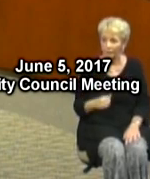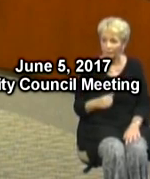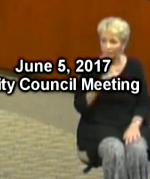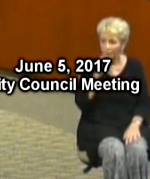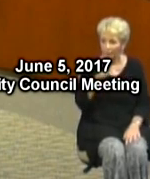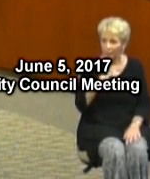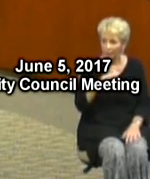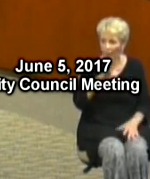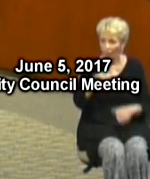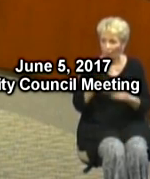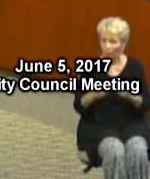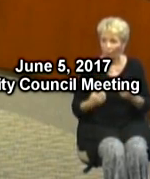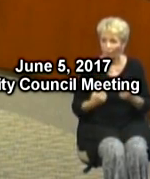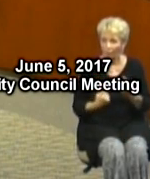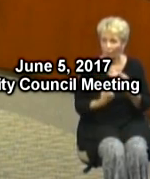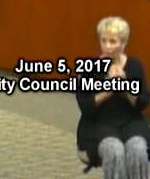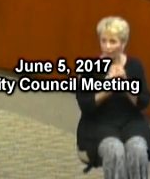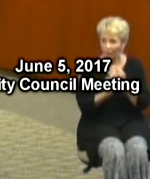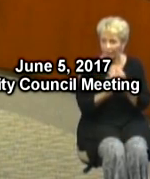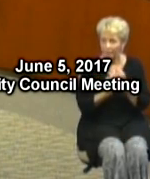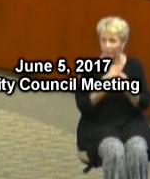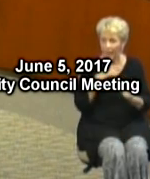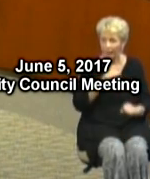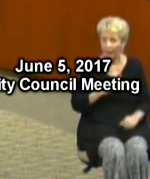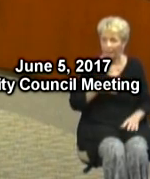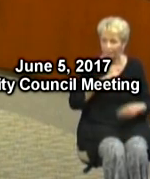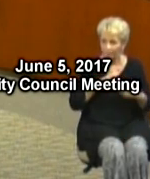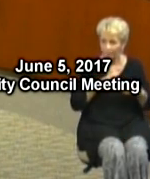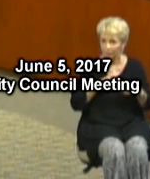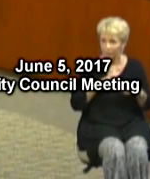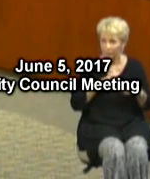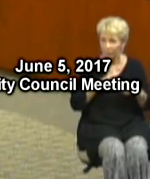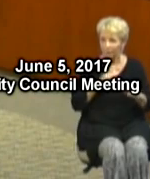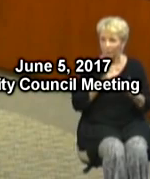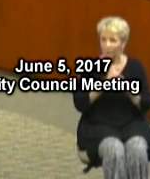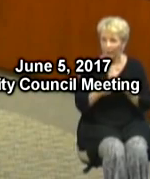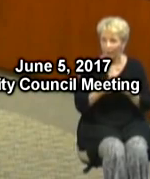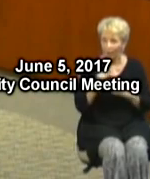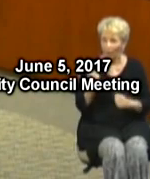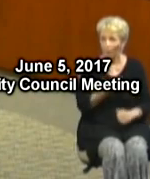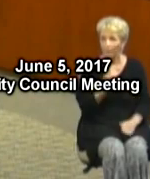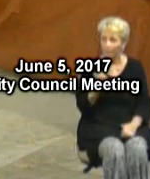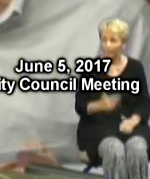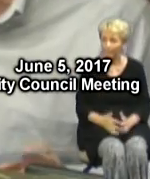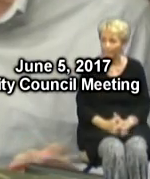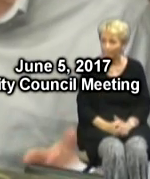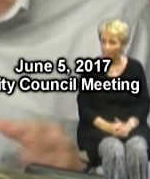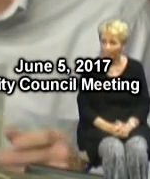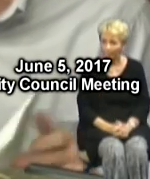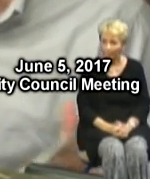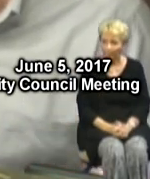Not all in favor of the motion, please signify by saying aye. Aye. Motion passes unanimous.